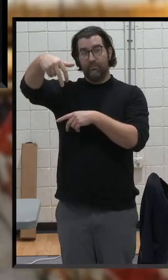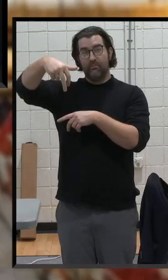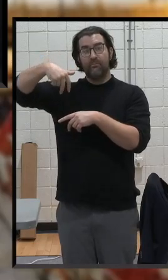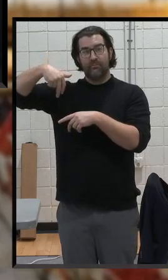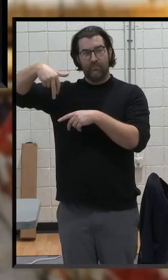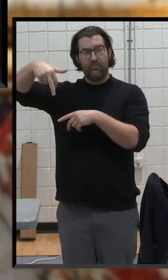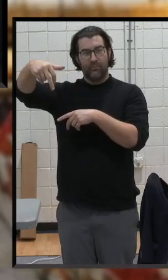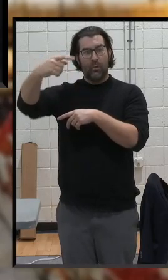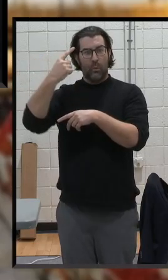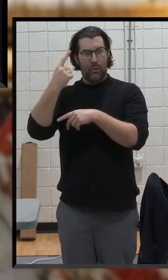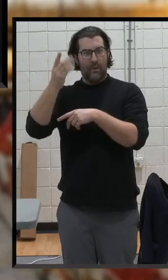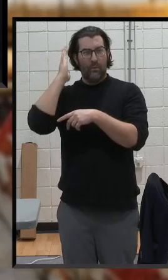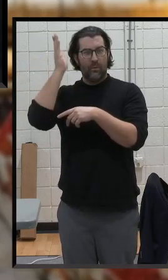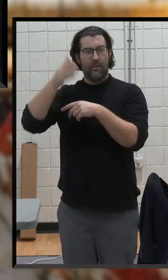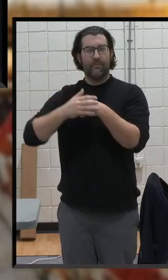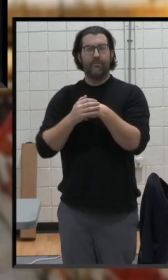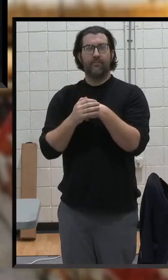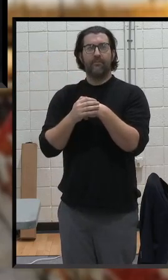construction.